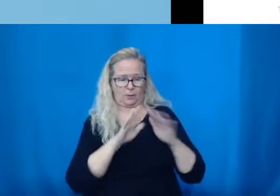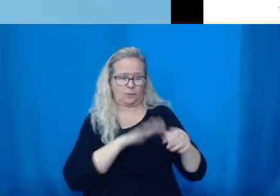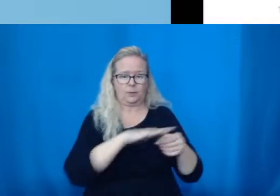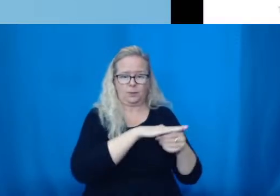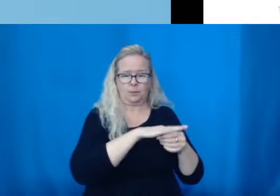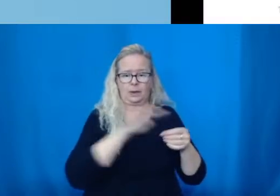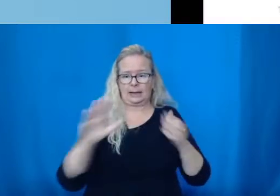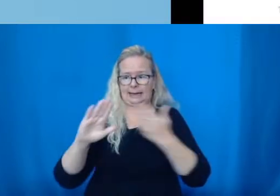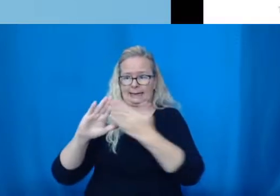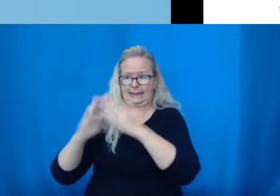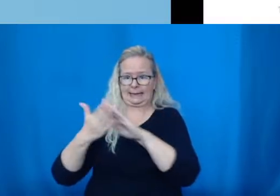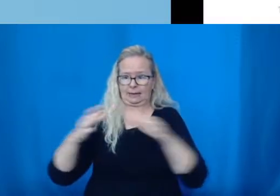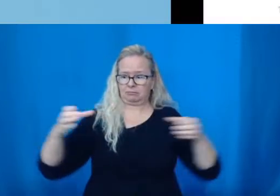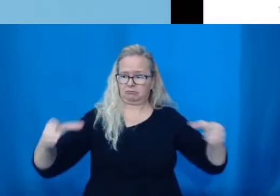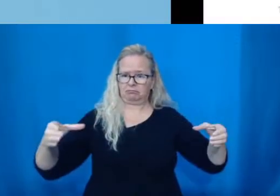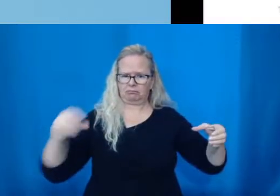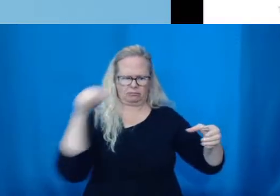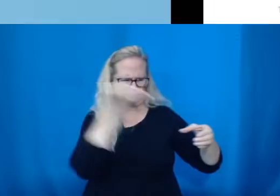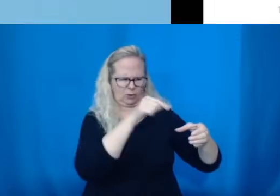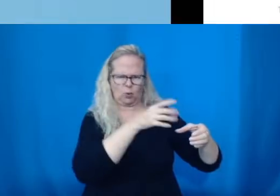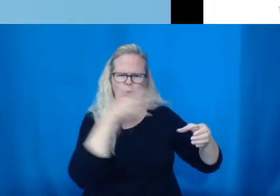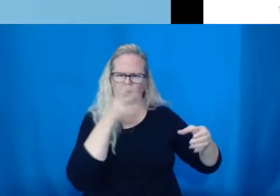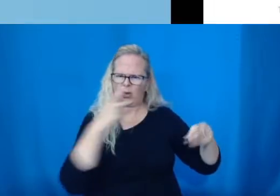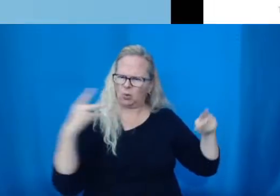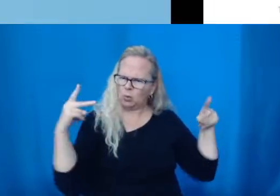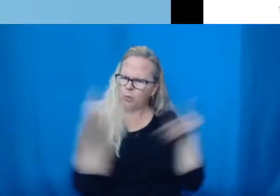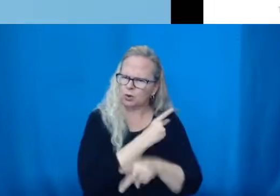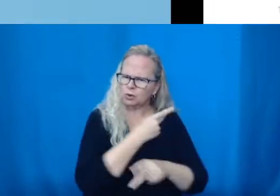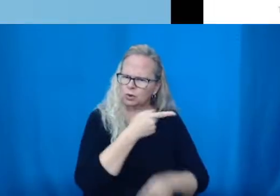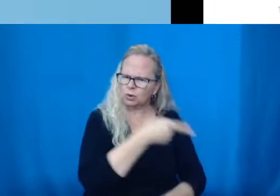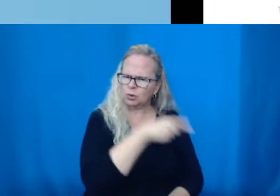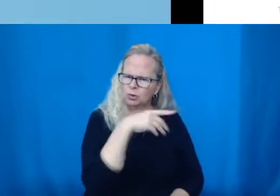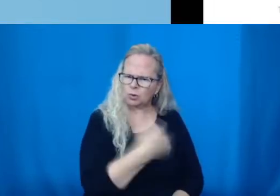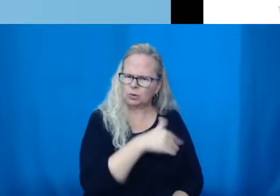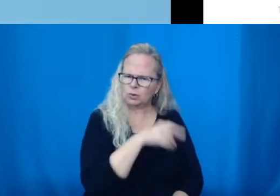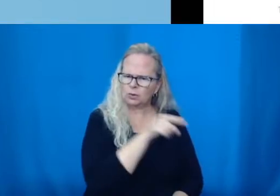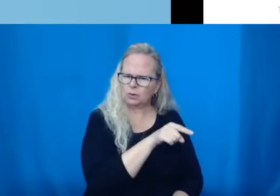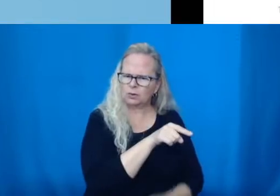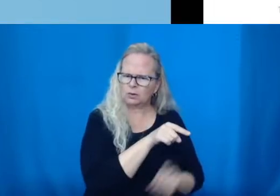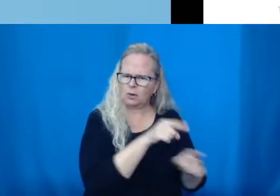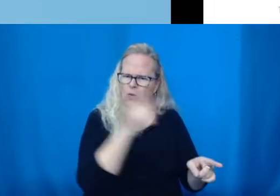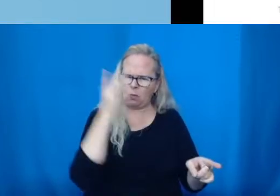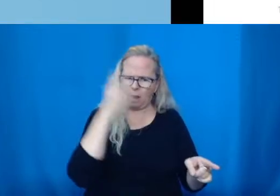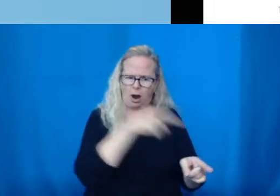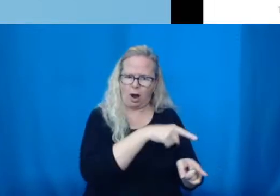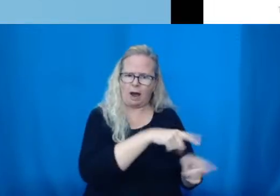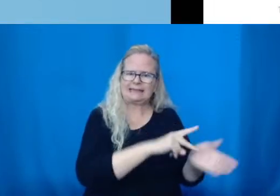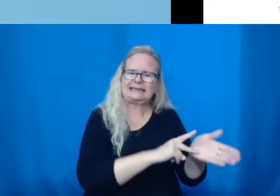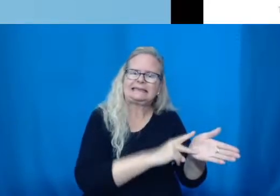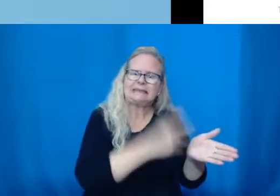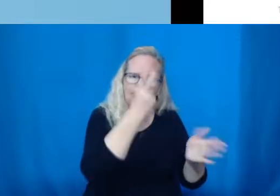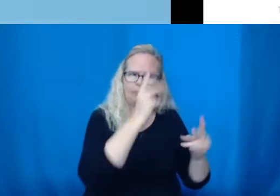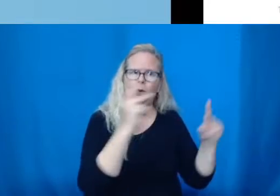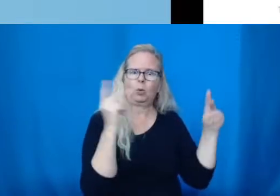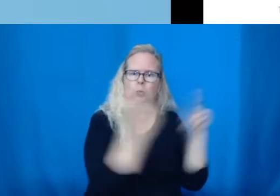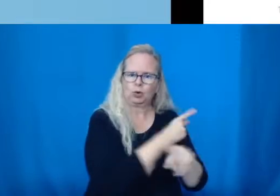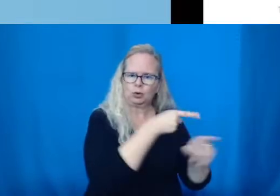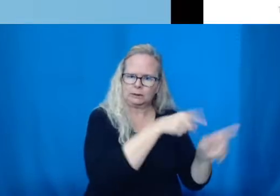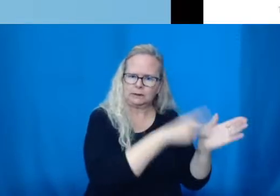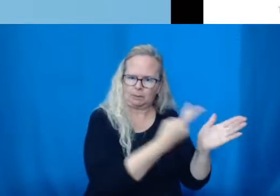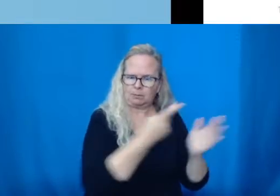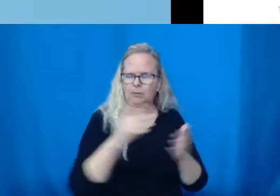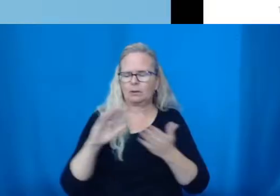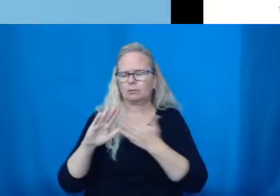twice as bad in rural areas in this province. And I think we need to accept that this